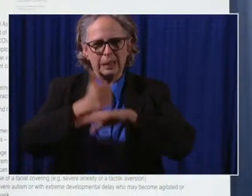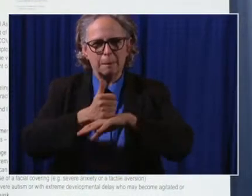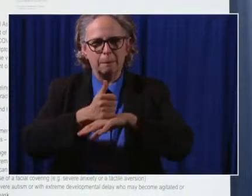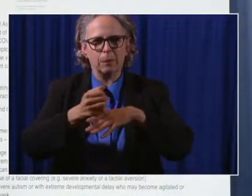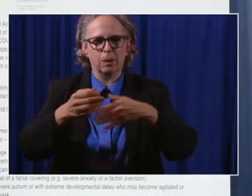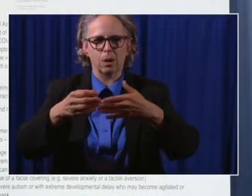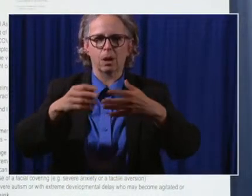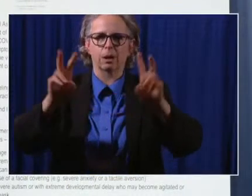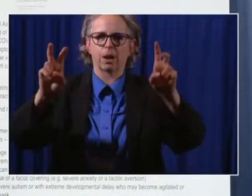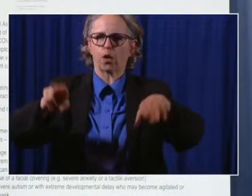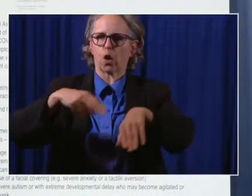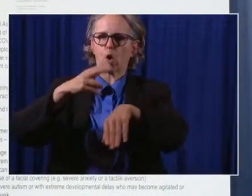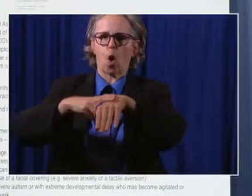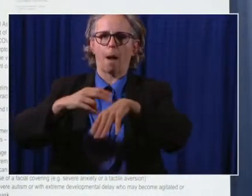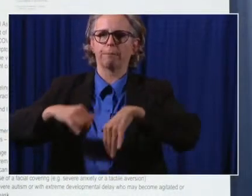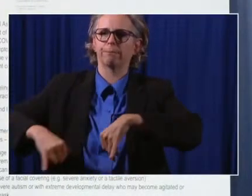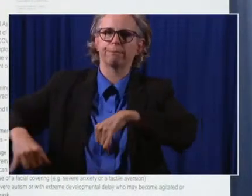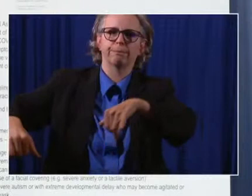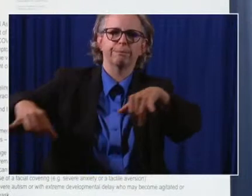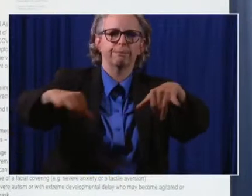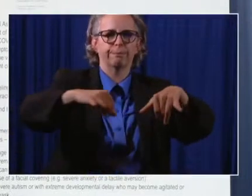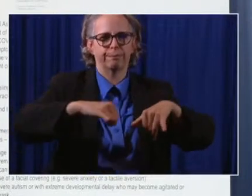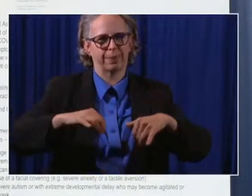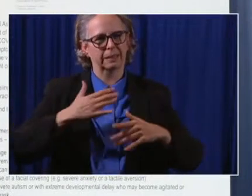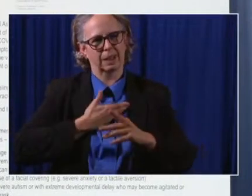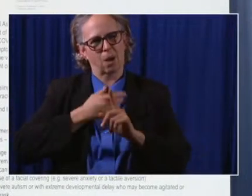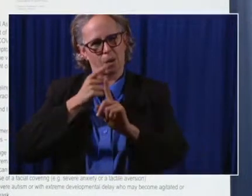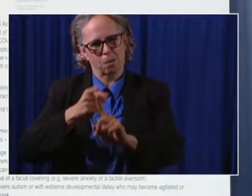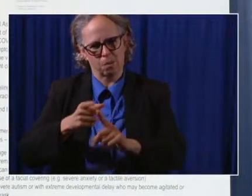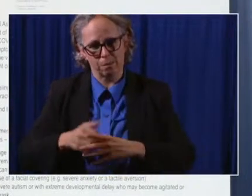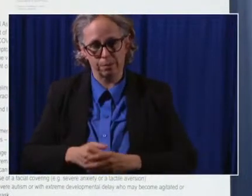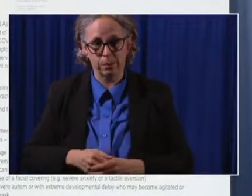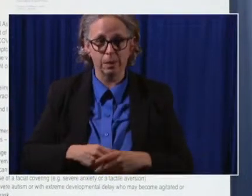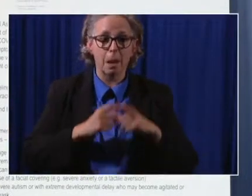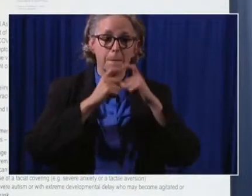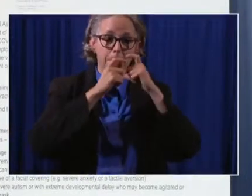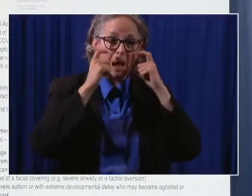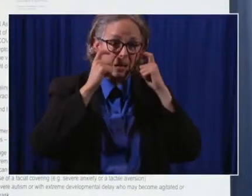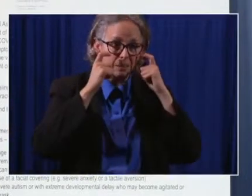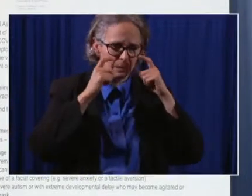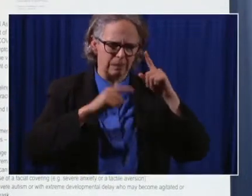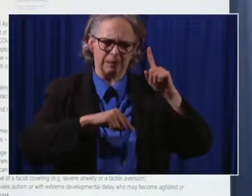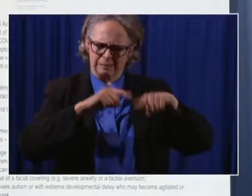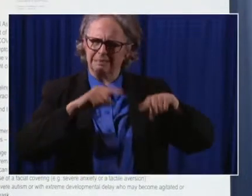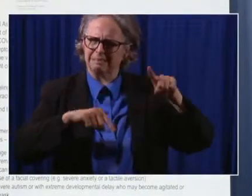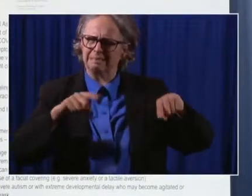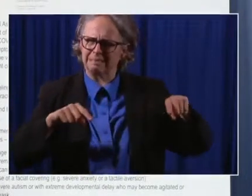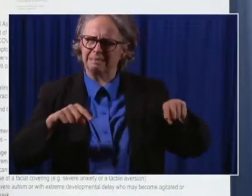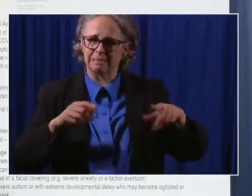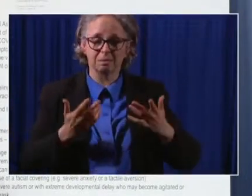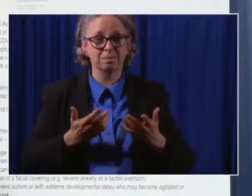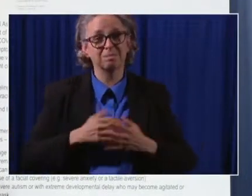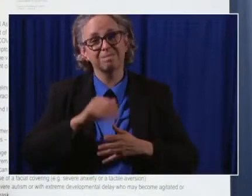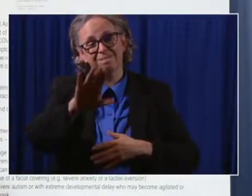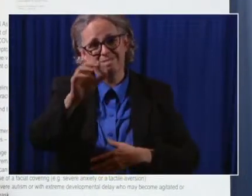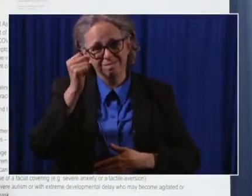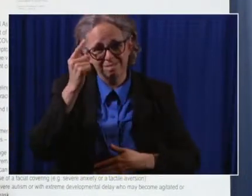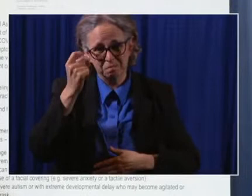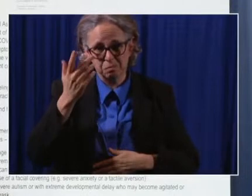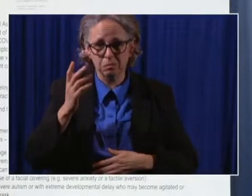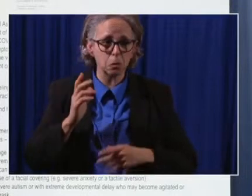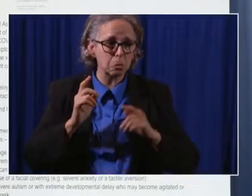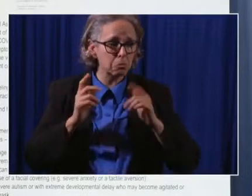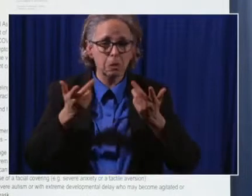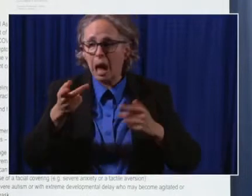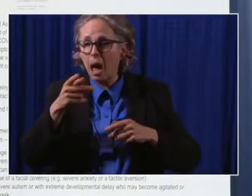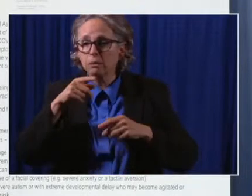on the internet. They can look it up. Some masks certainly are, quote, better than others. But I think the majority of the